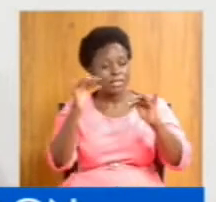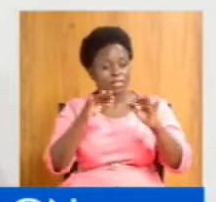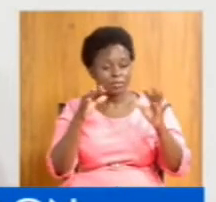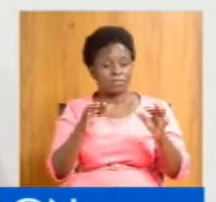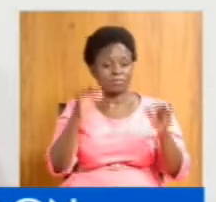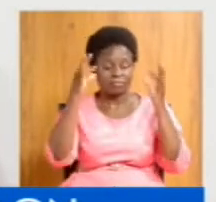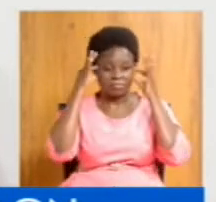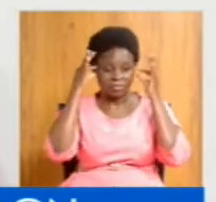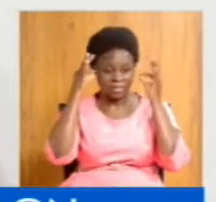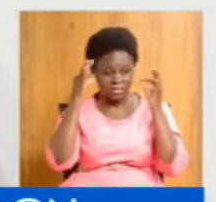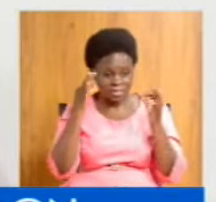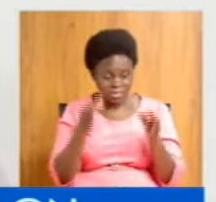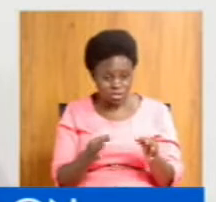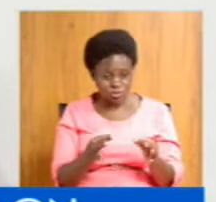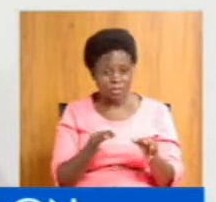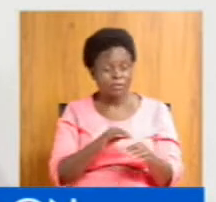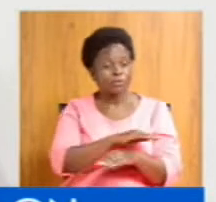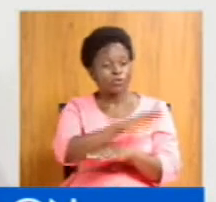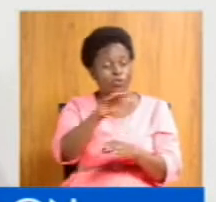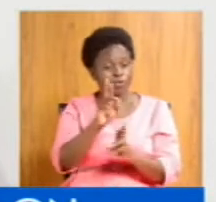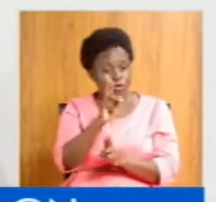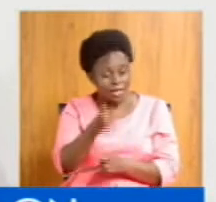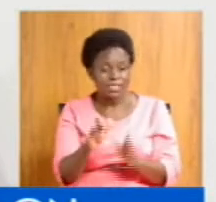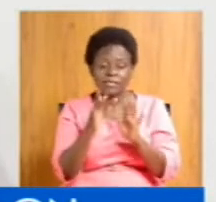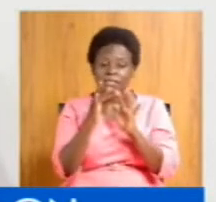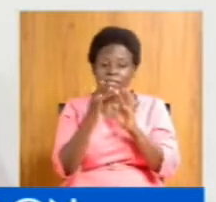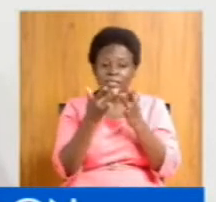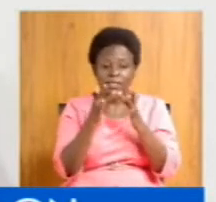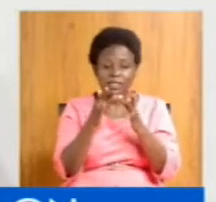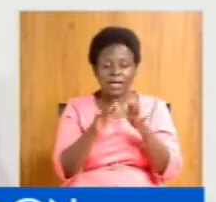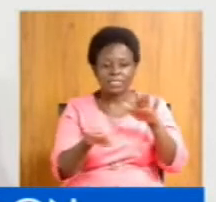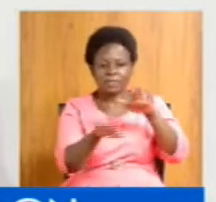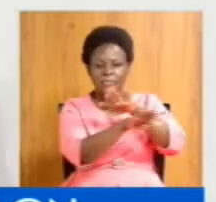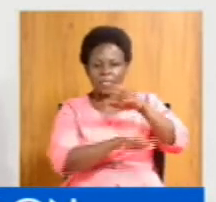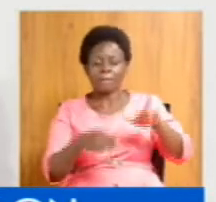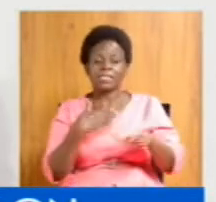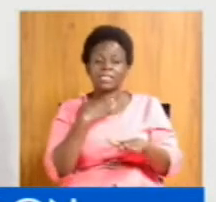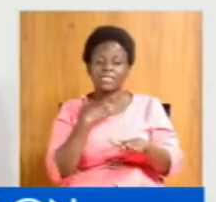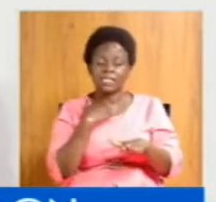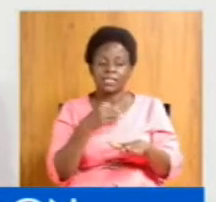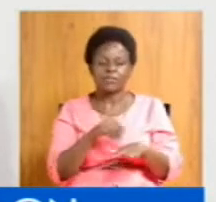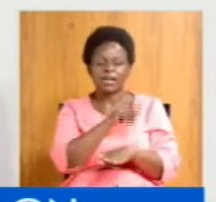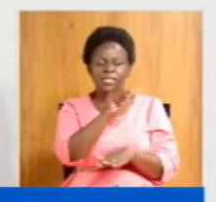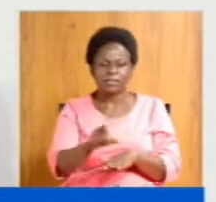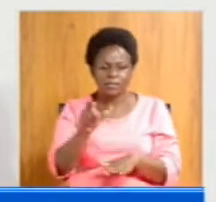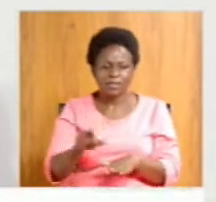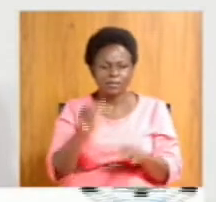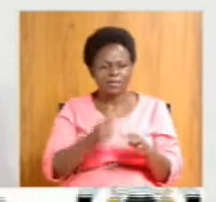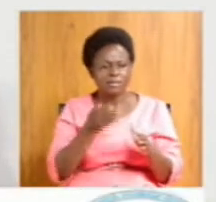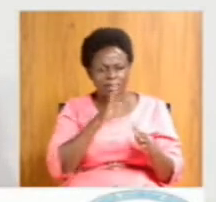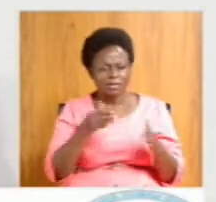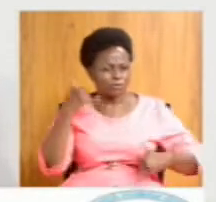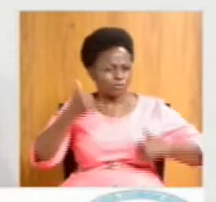a resolution, a non-binding resolution that recognizes Internet as a basic necessity that every human being should be able